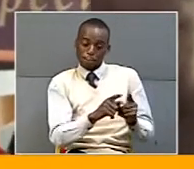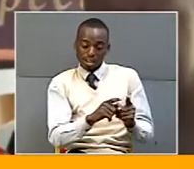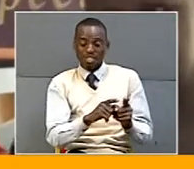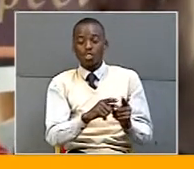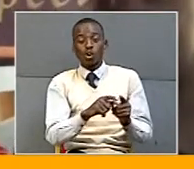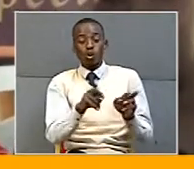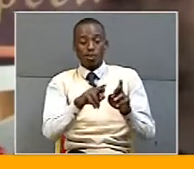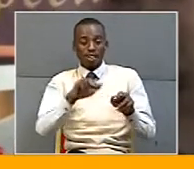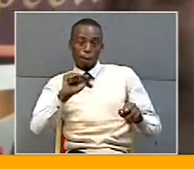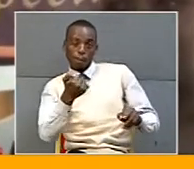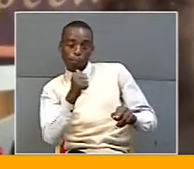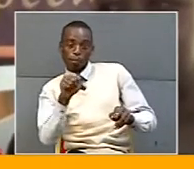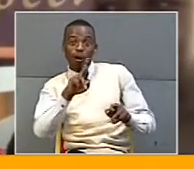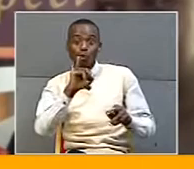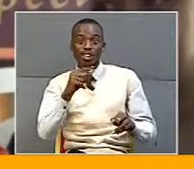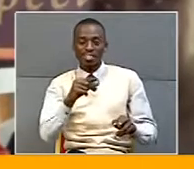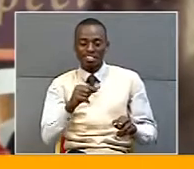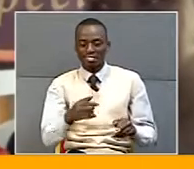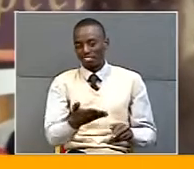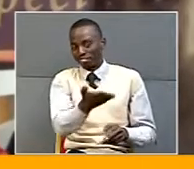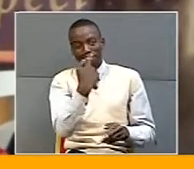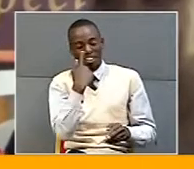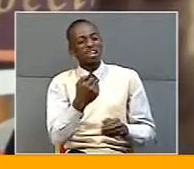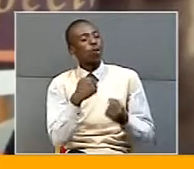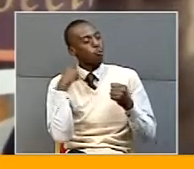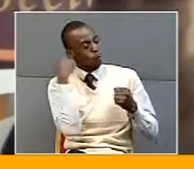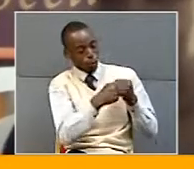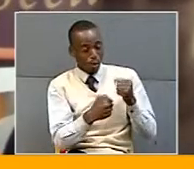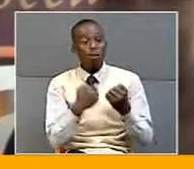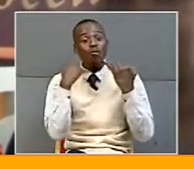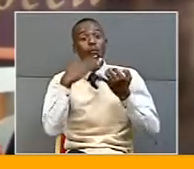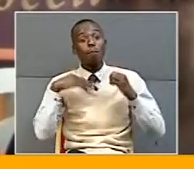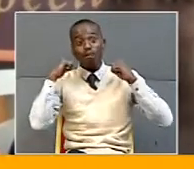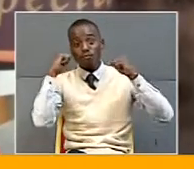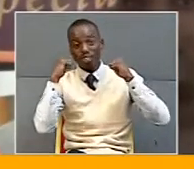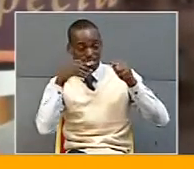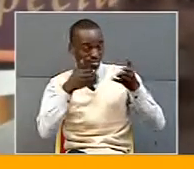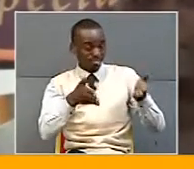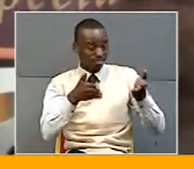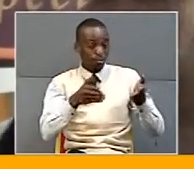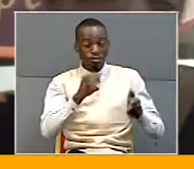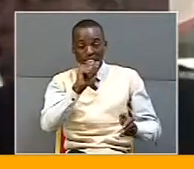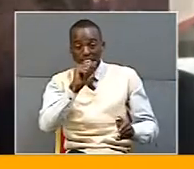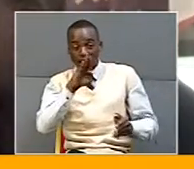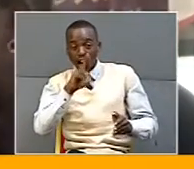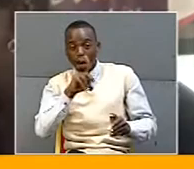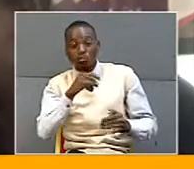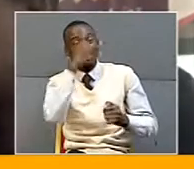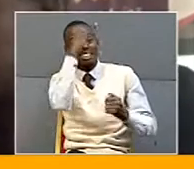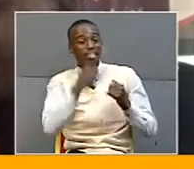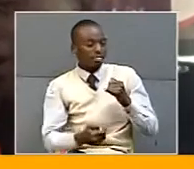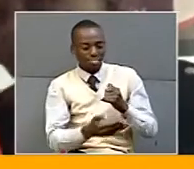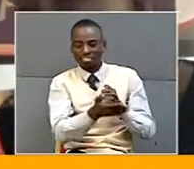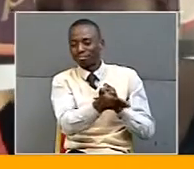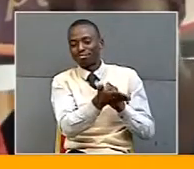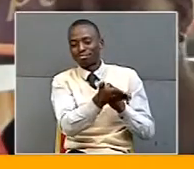bang, it's going to be different. And I'm just telling my fans that this is Abu Chigwemwa's fight is just